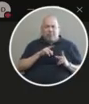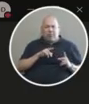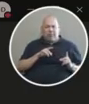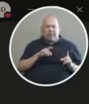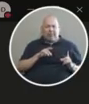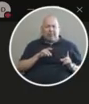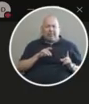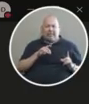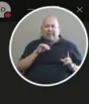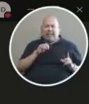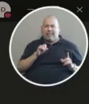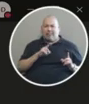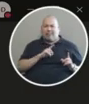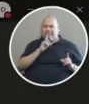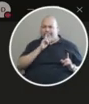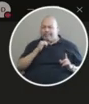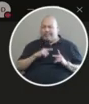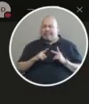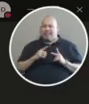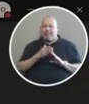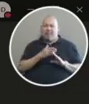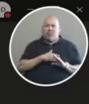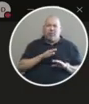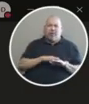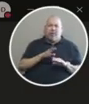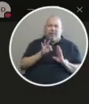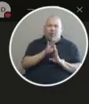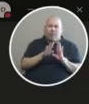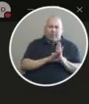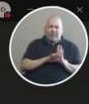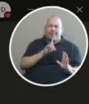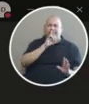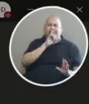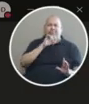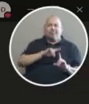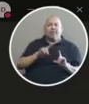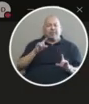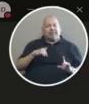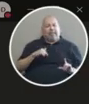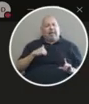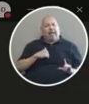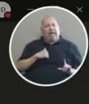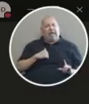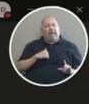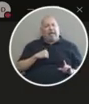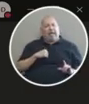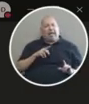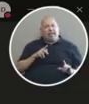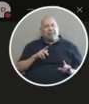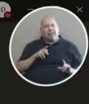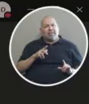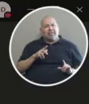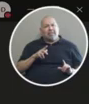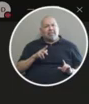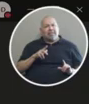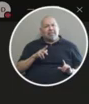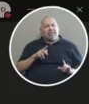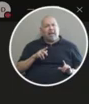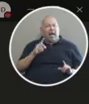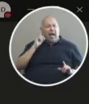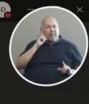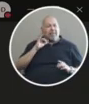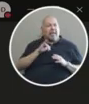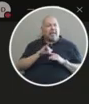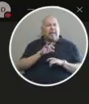cases that have been mentioned or forementioned on Fort Bliss itself. So I believe curfew should be set in place. I